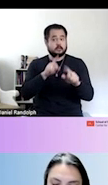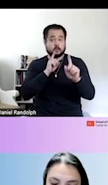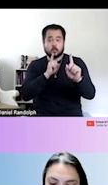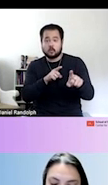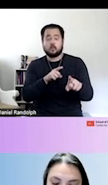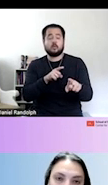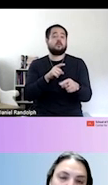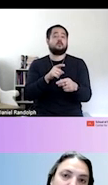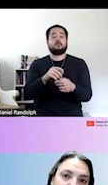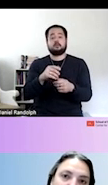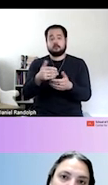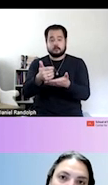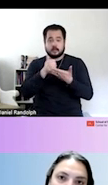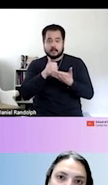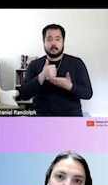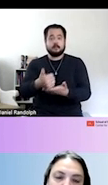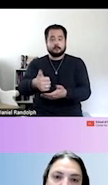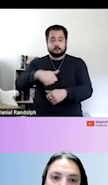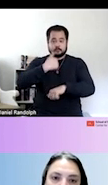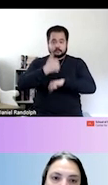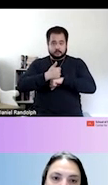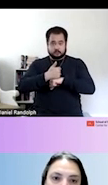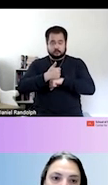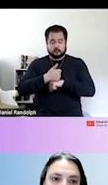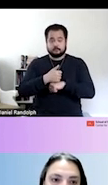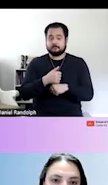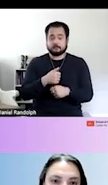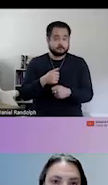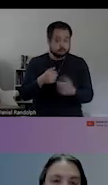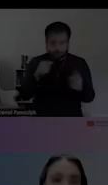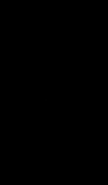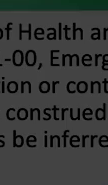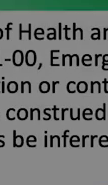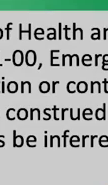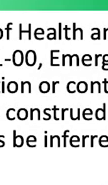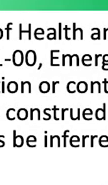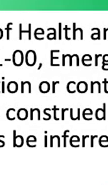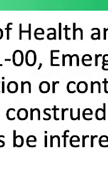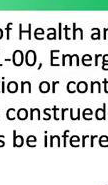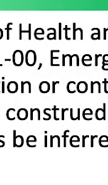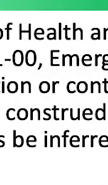installed, and they can also help with evacuation routes. We have found them to be incredibly helpful.